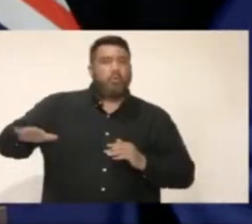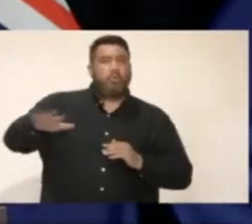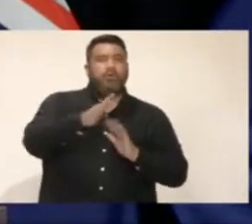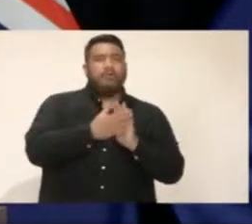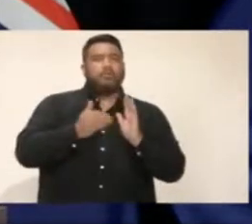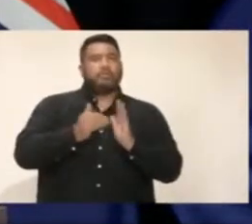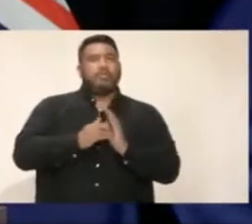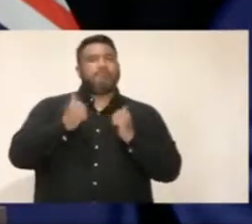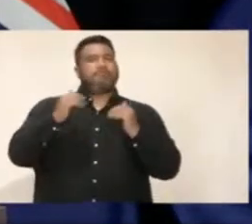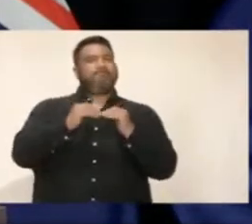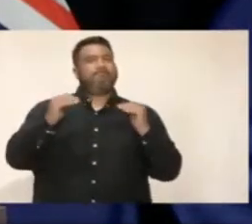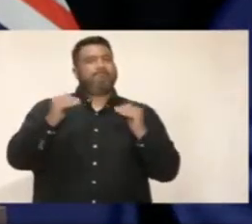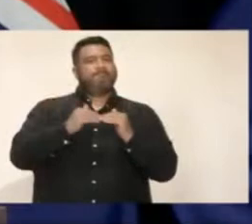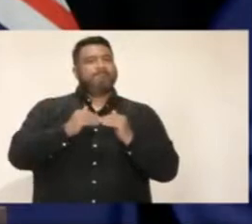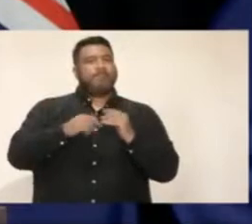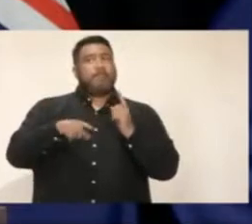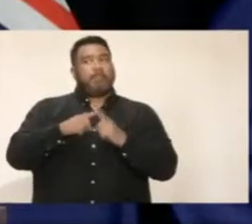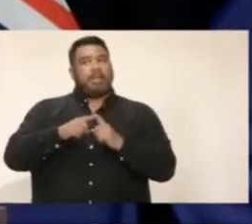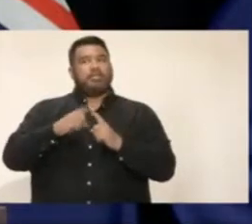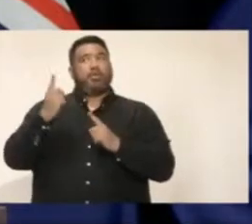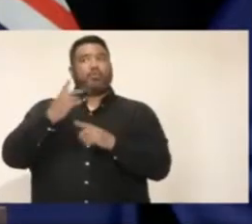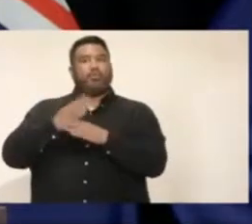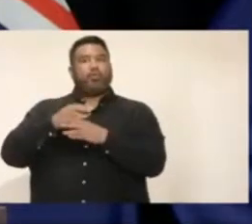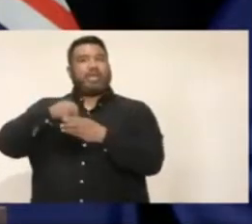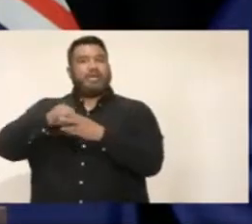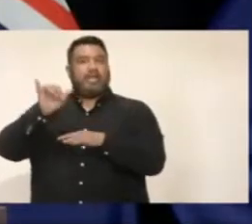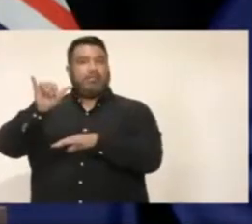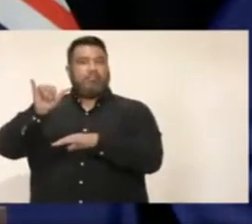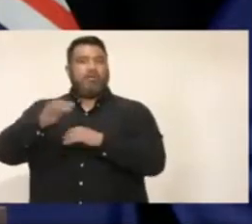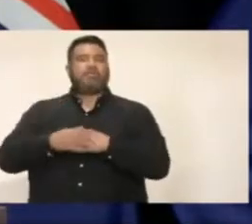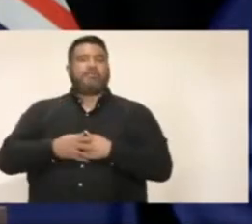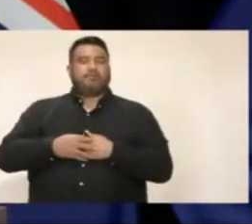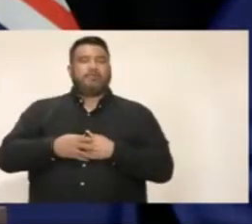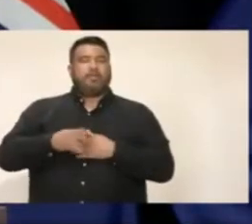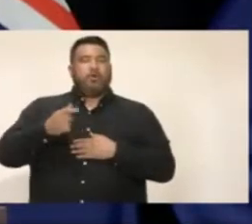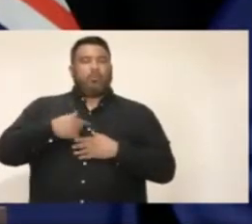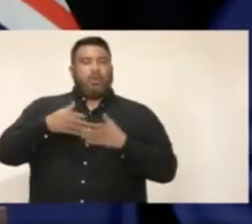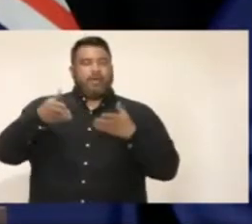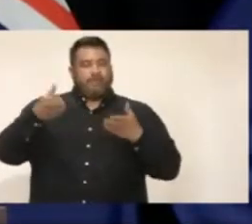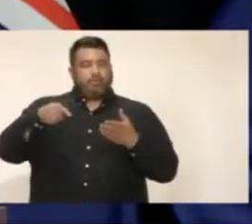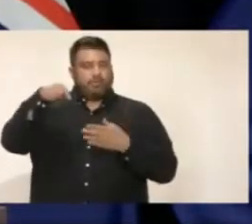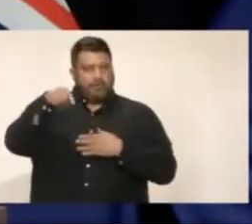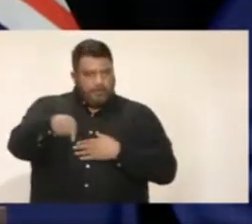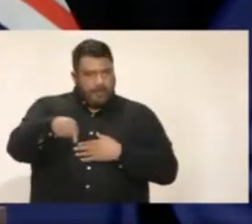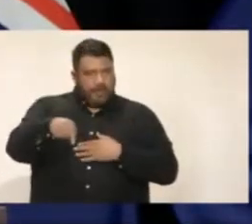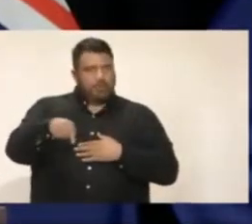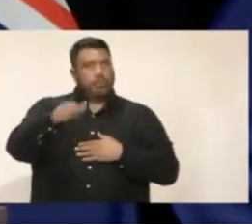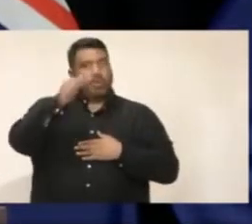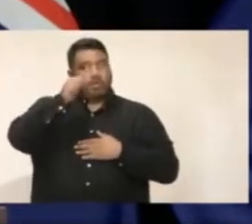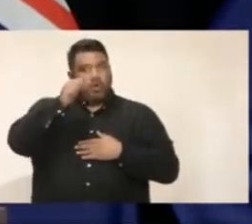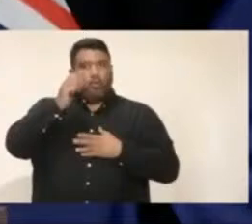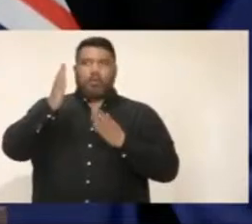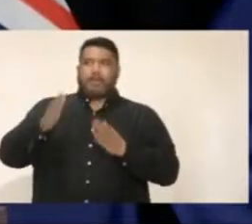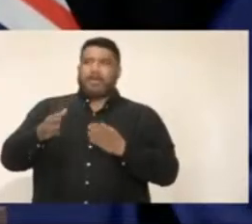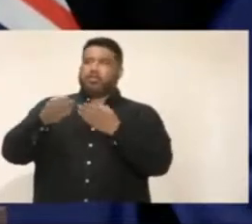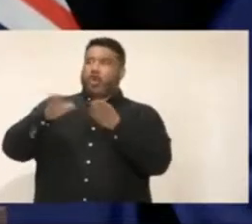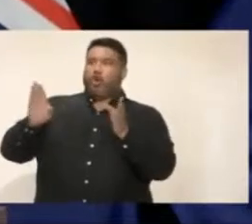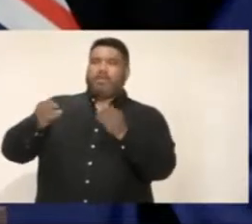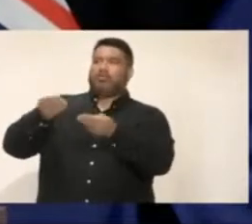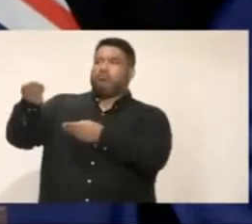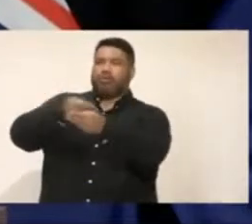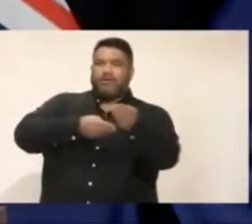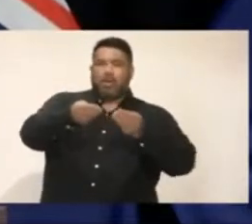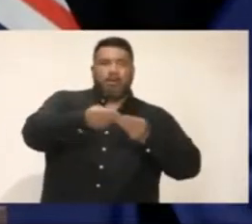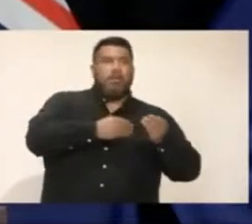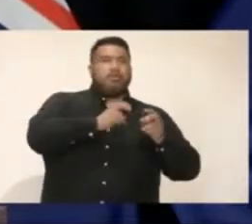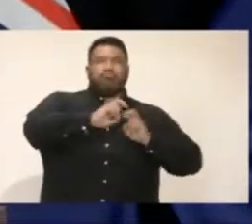keeping aircrew safe as well. And so that's our focus. We absolutely accept that we need to keep lines of travel and